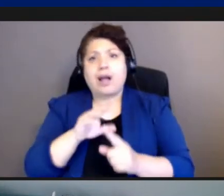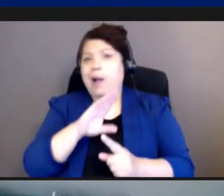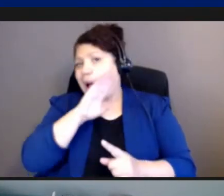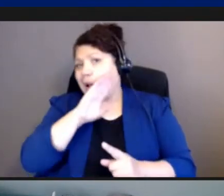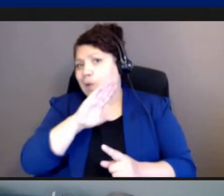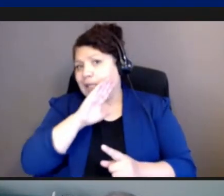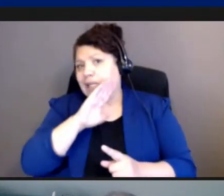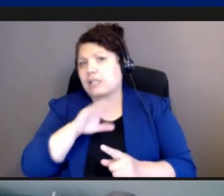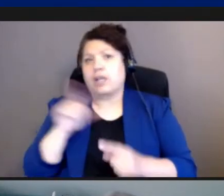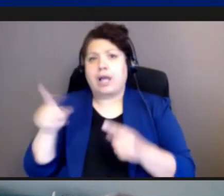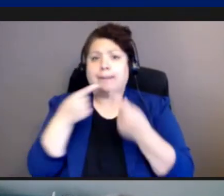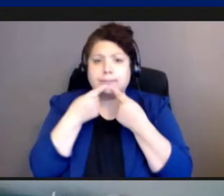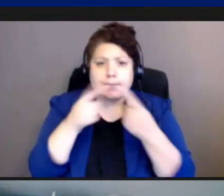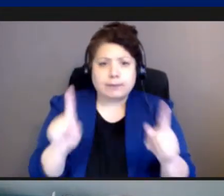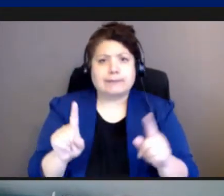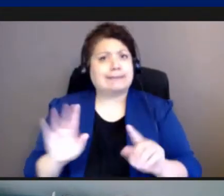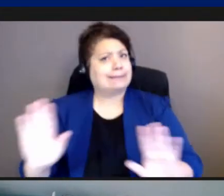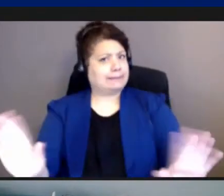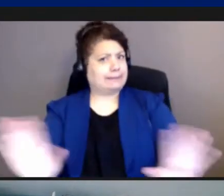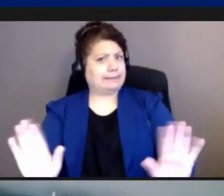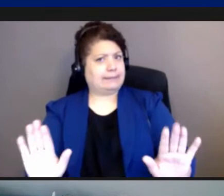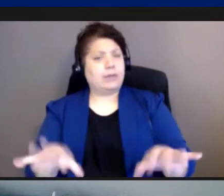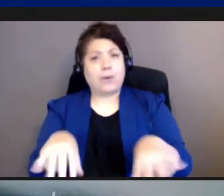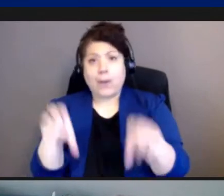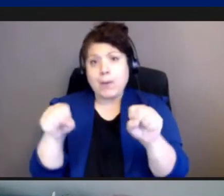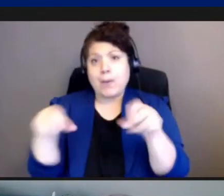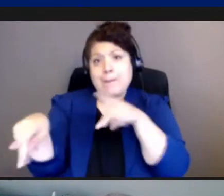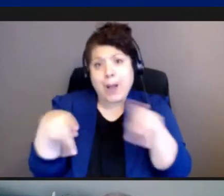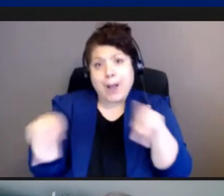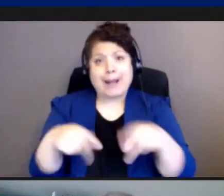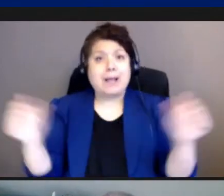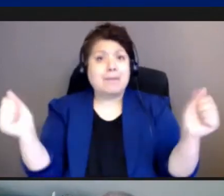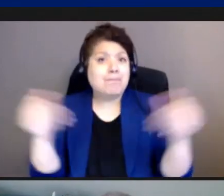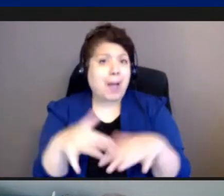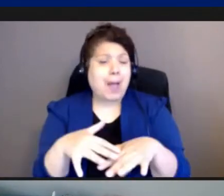now, even before we've had Thanksgiving?